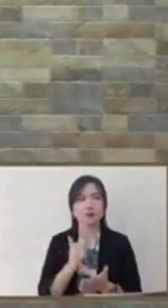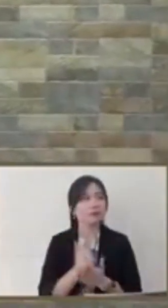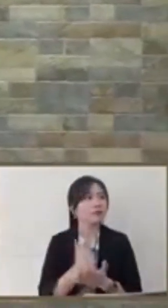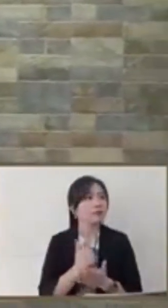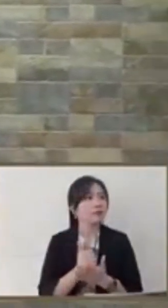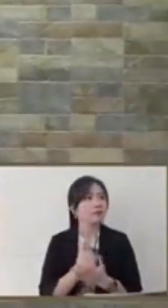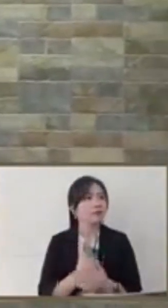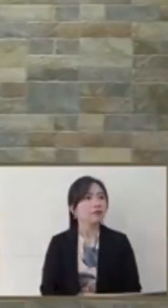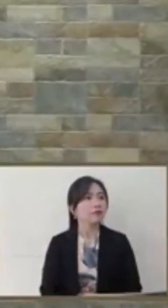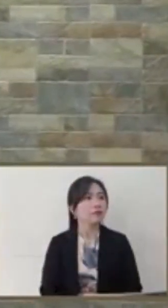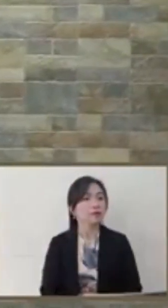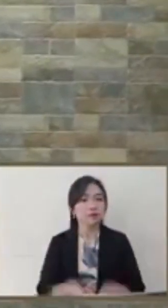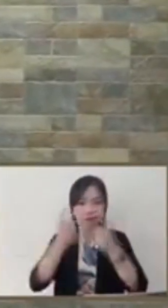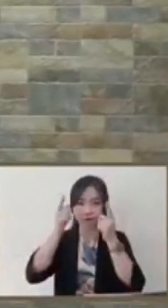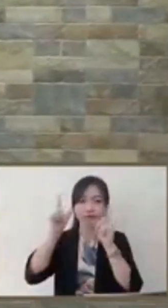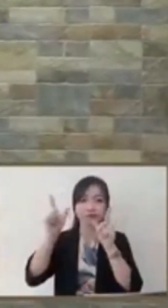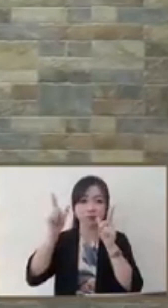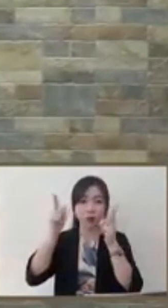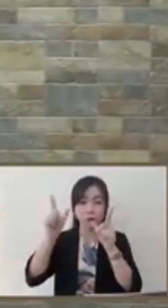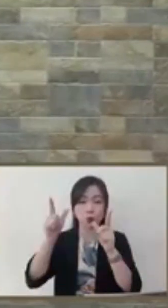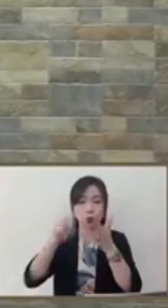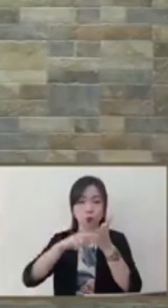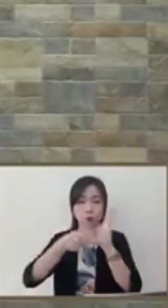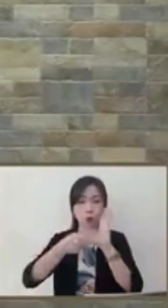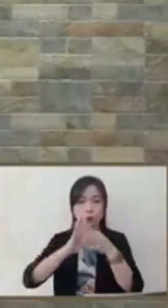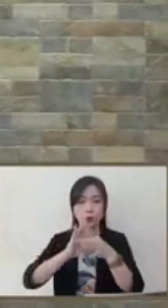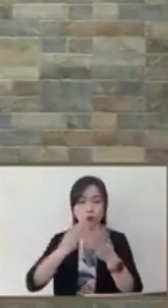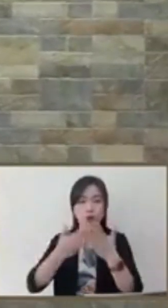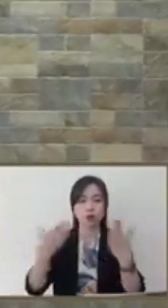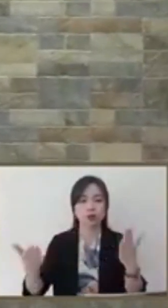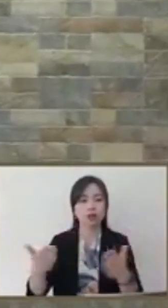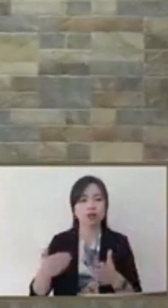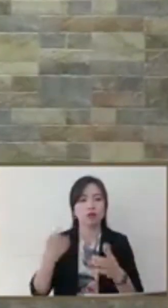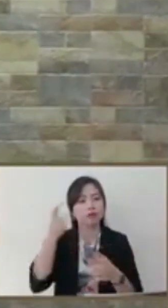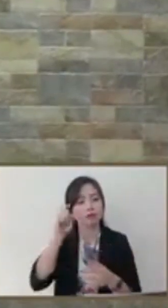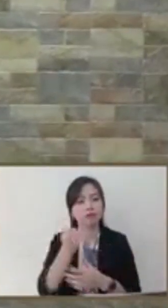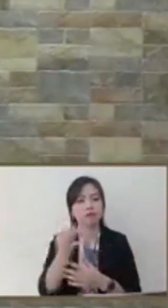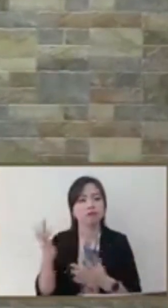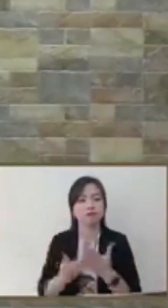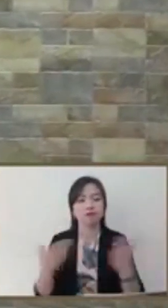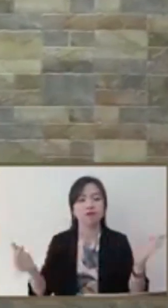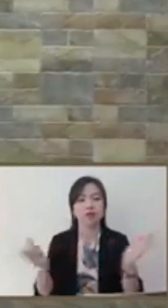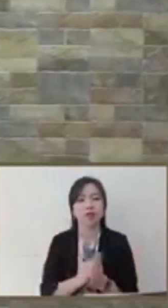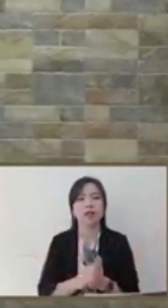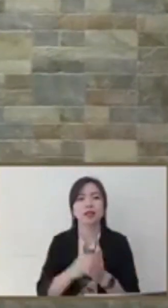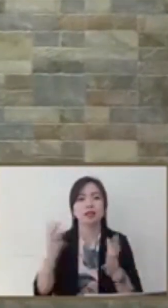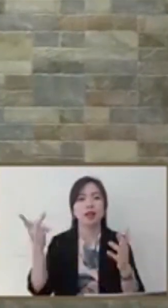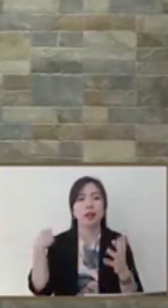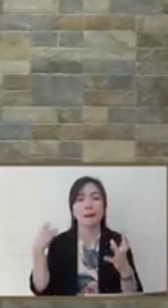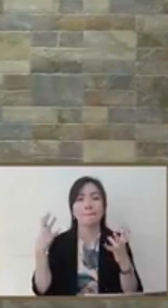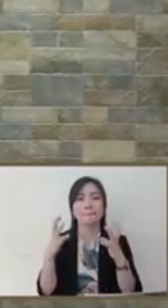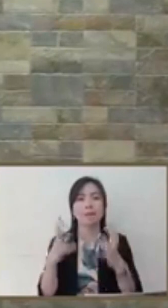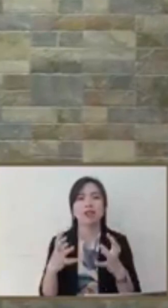Amen, amen. Looking up for those things that really matters. That's good. Alam